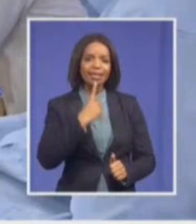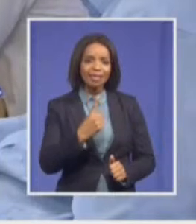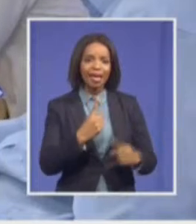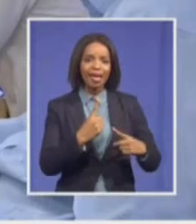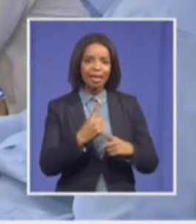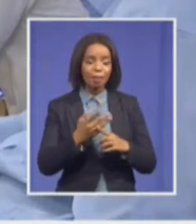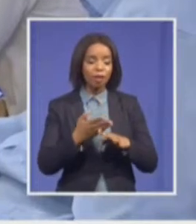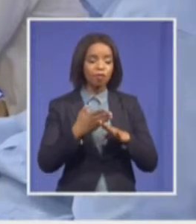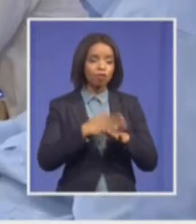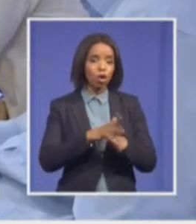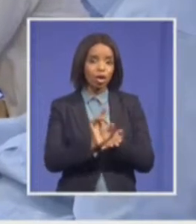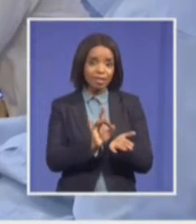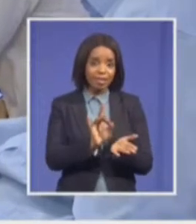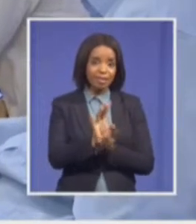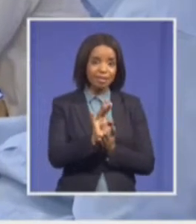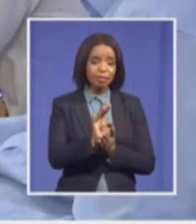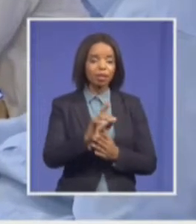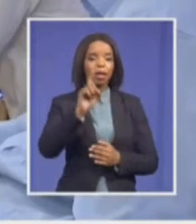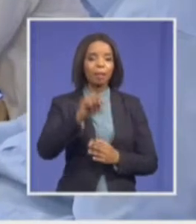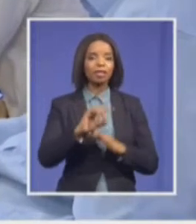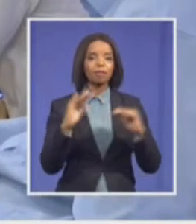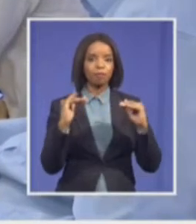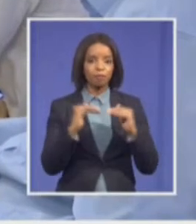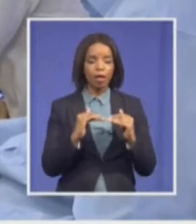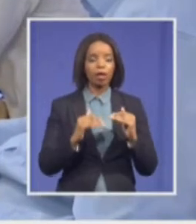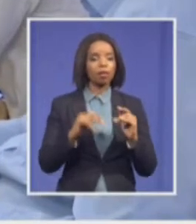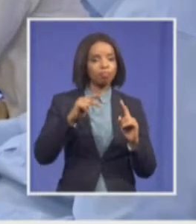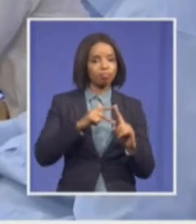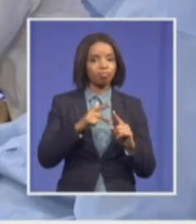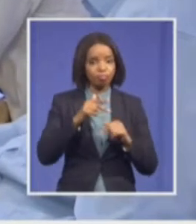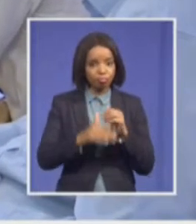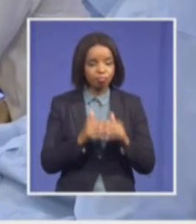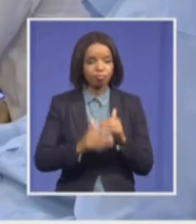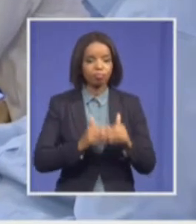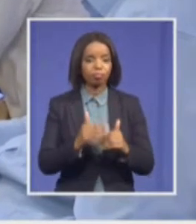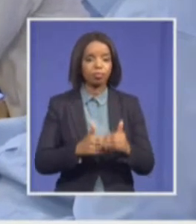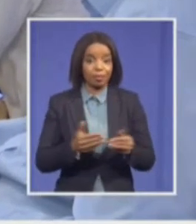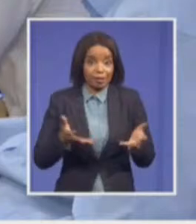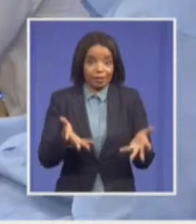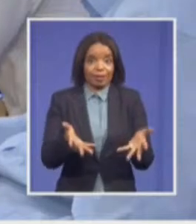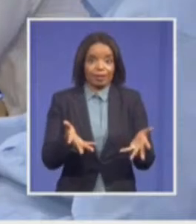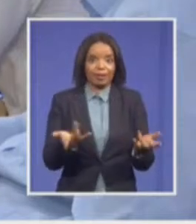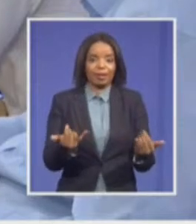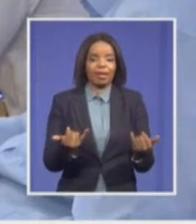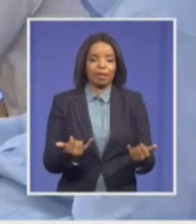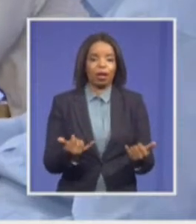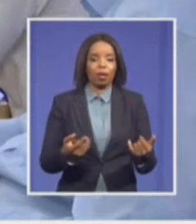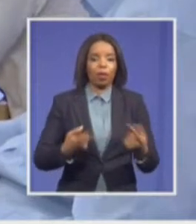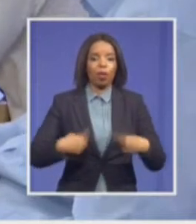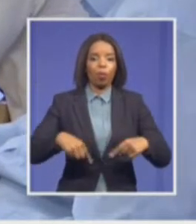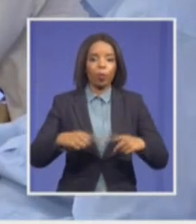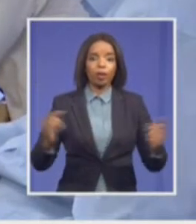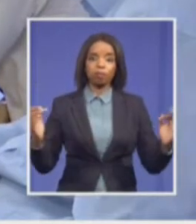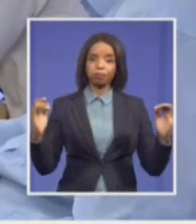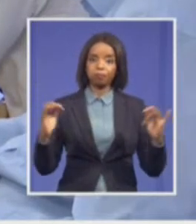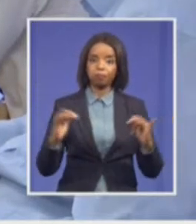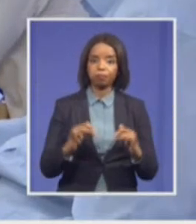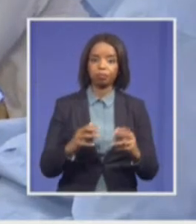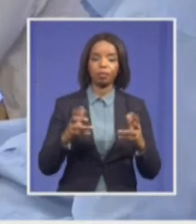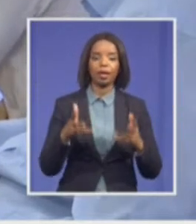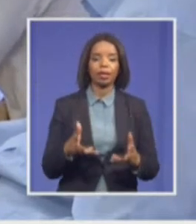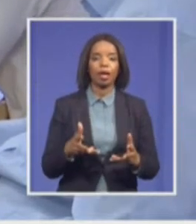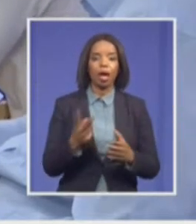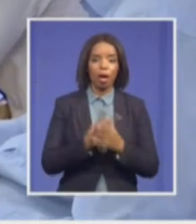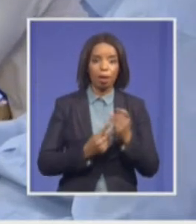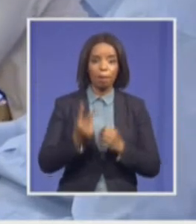a substantial reason. The fair procedure, I gather, is that's why they've come to me, so I can hear both parties. The substantial reason, the